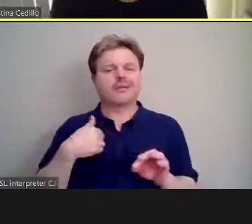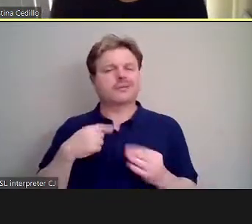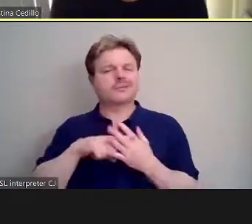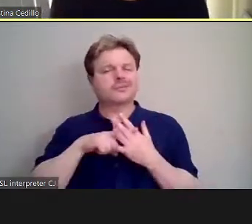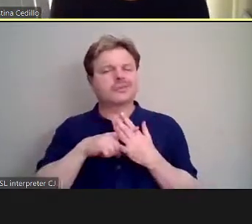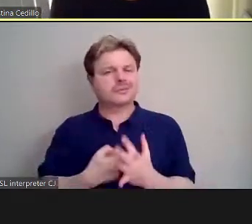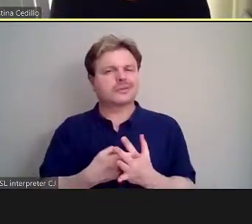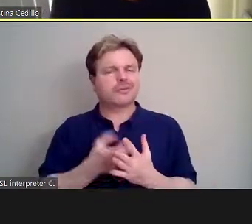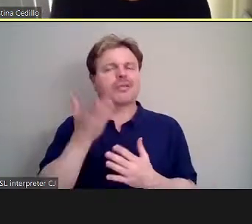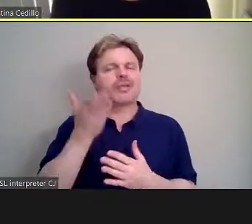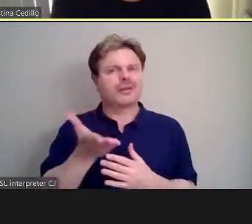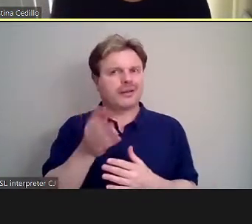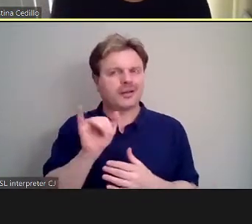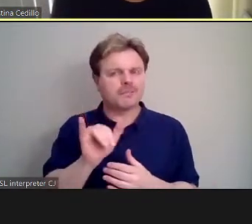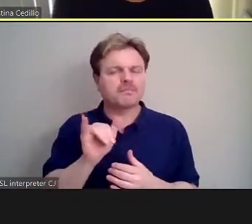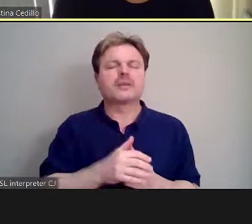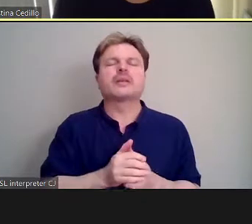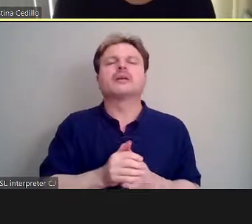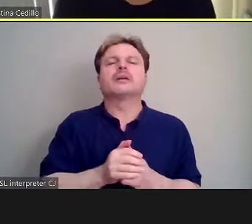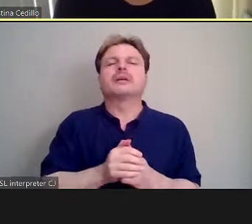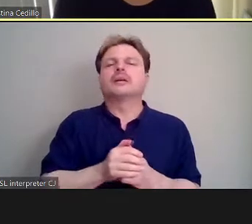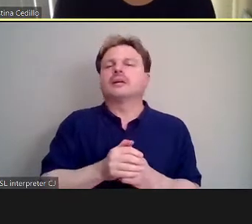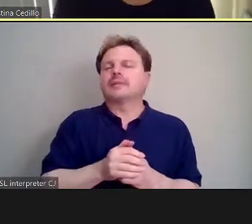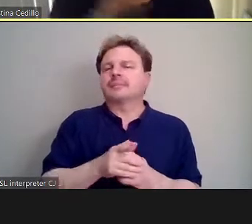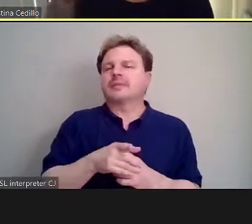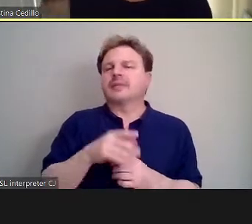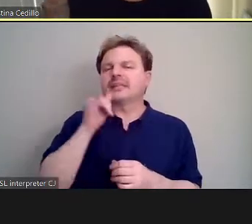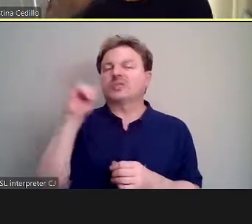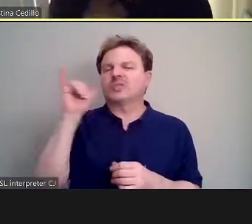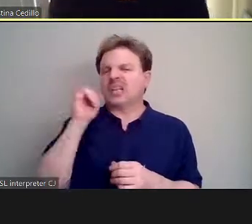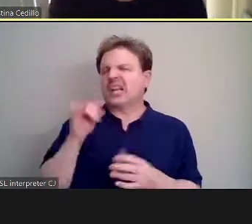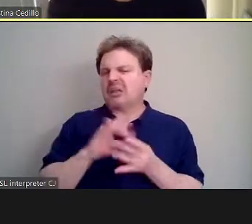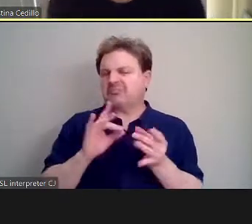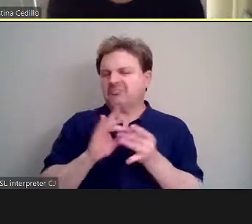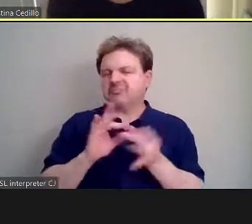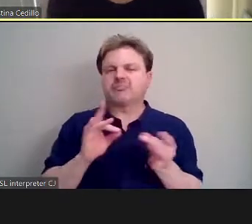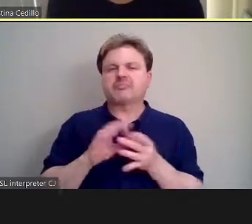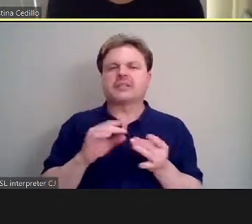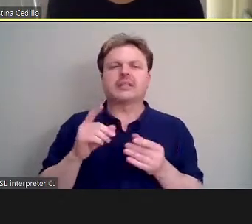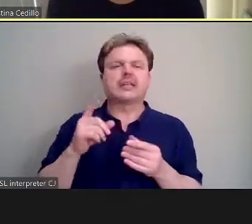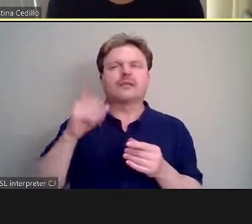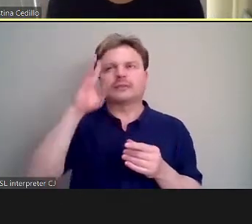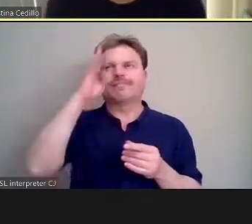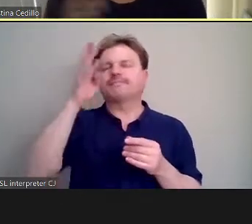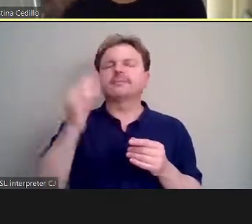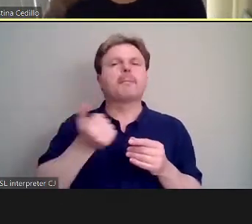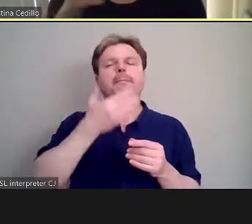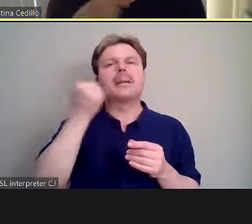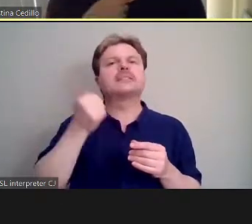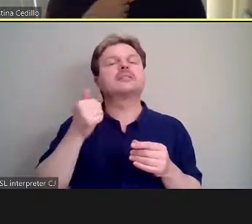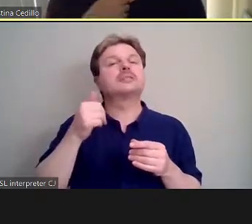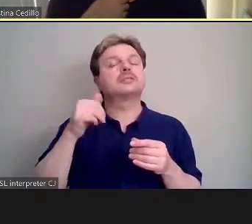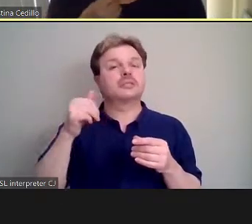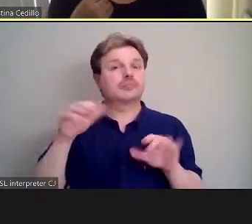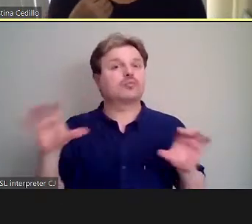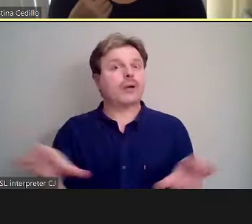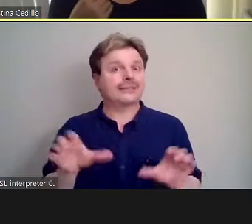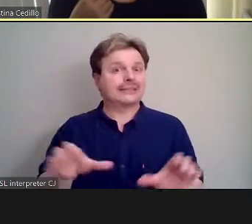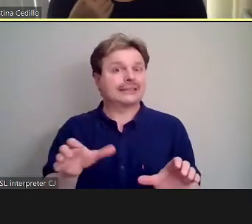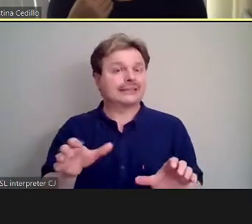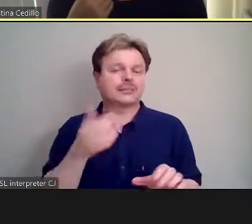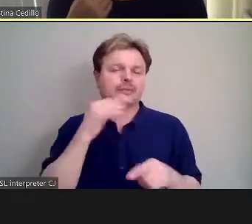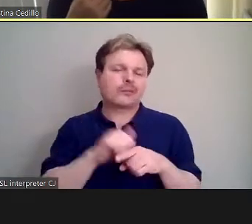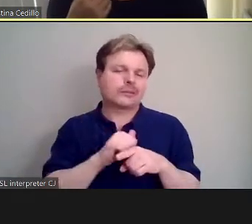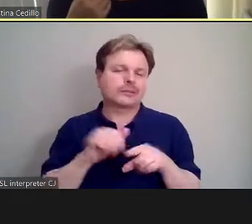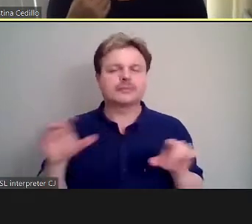think, because yesterday, as I said, if we come up with a list of best practices without necessarily questioning